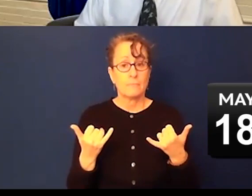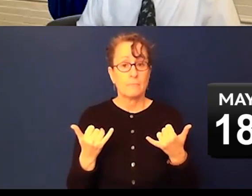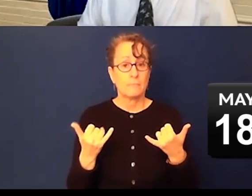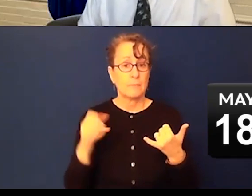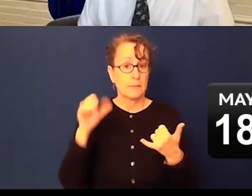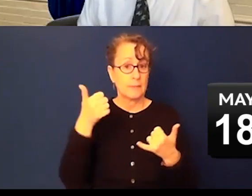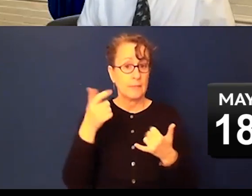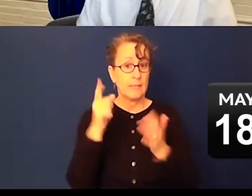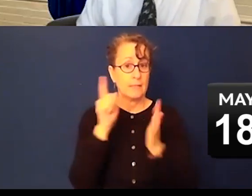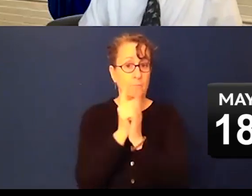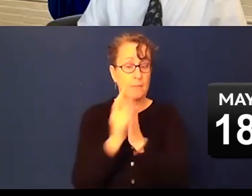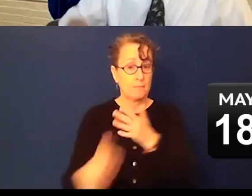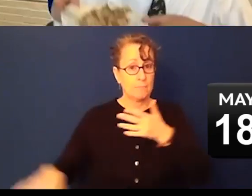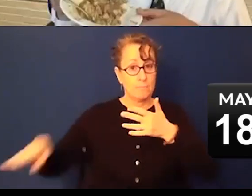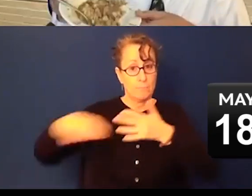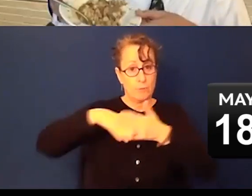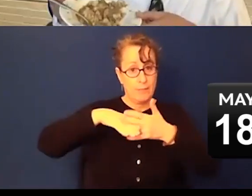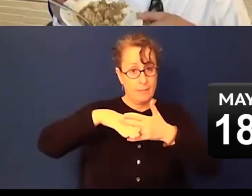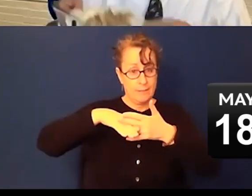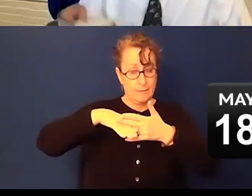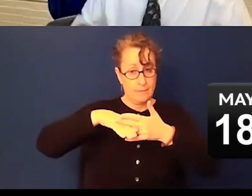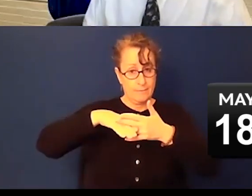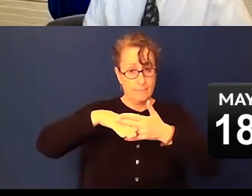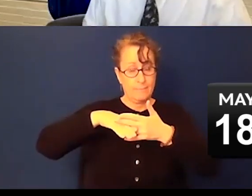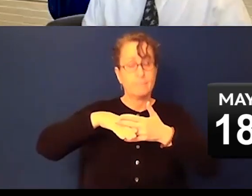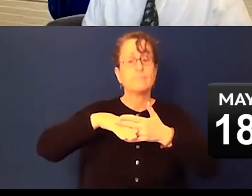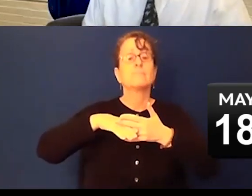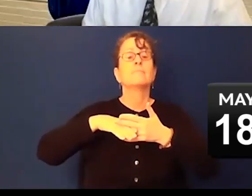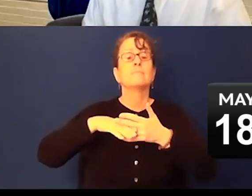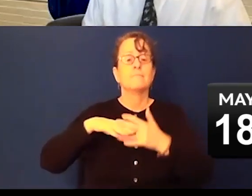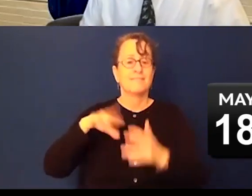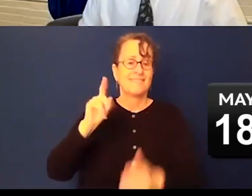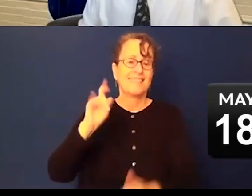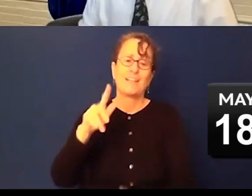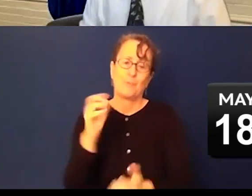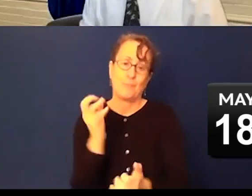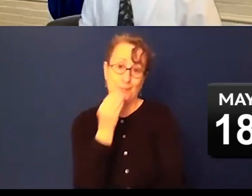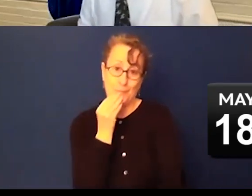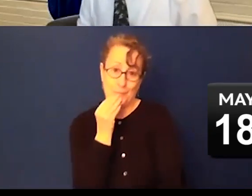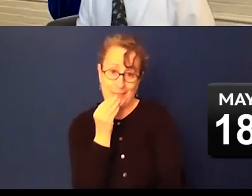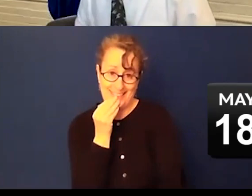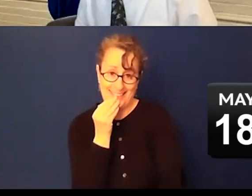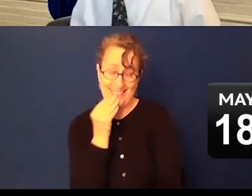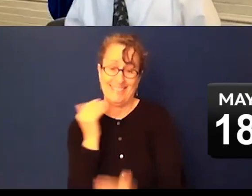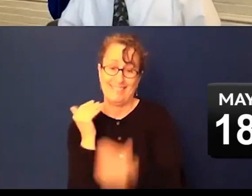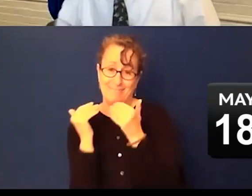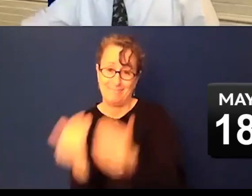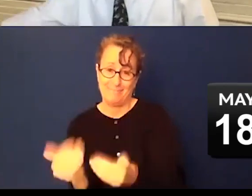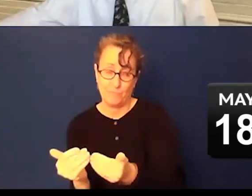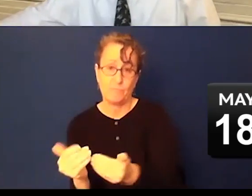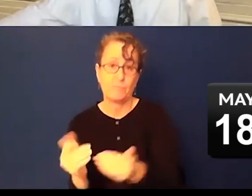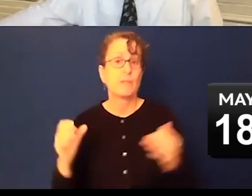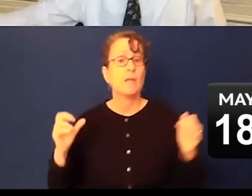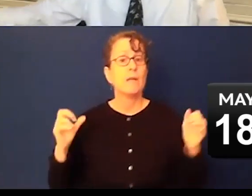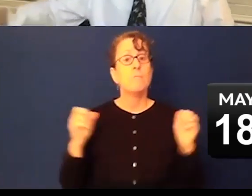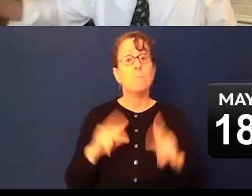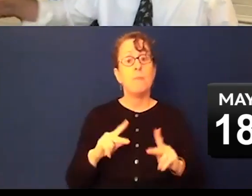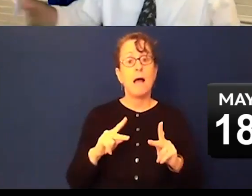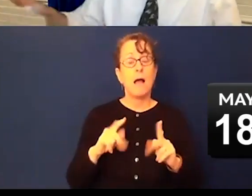10-minute break now. Daniel has a lovely dinner. And we'll come back at,